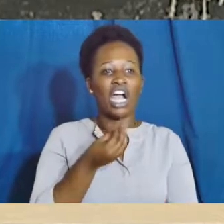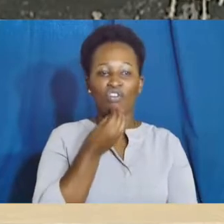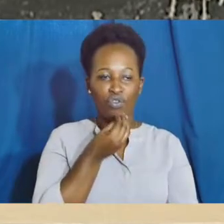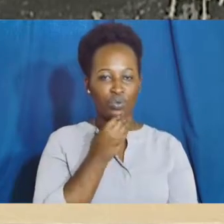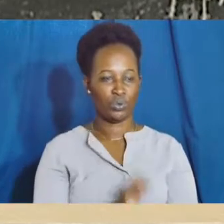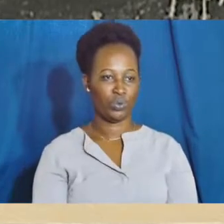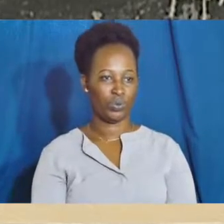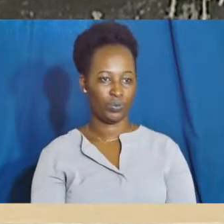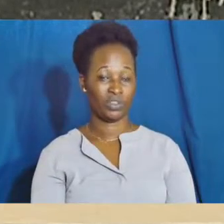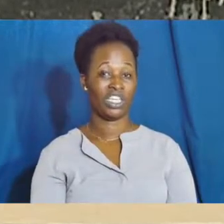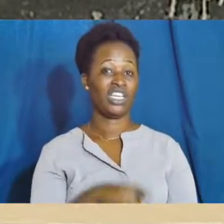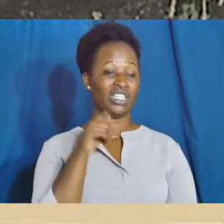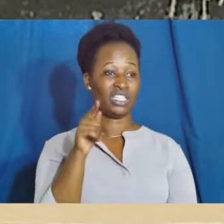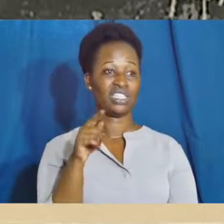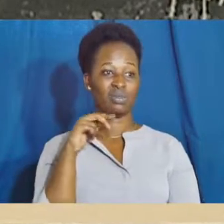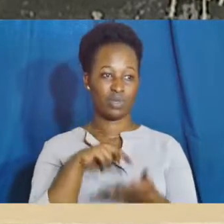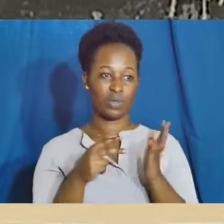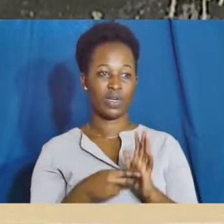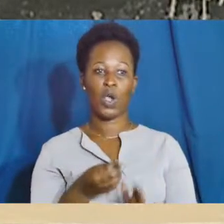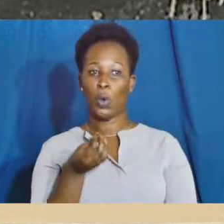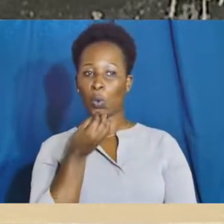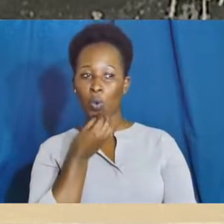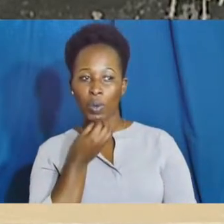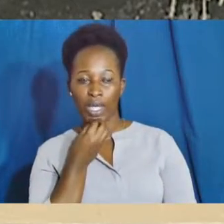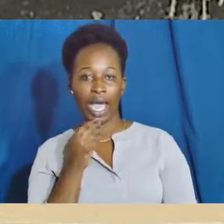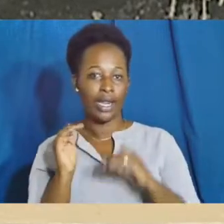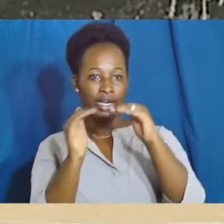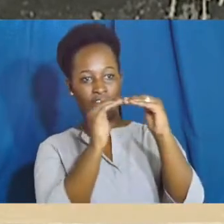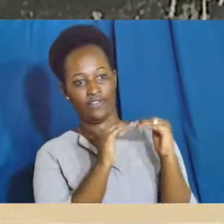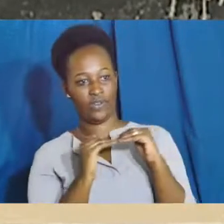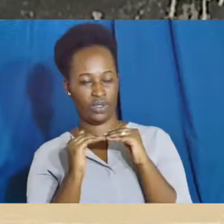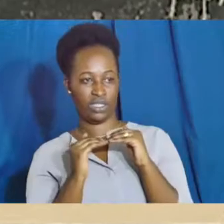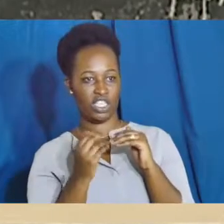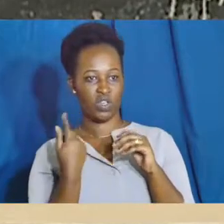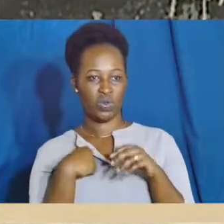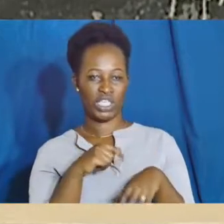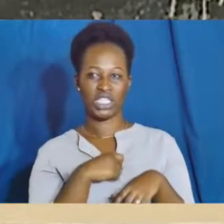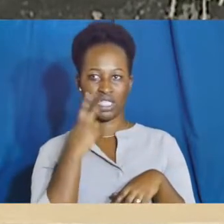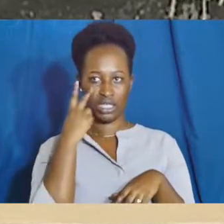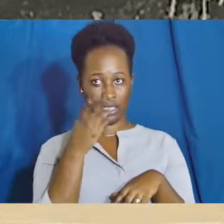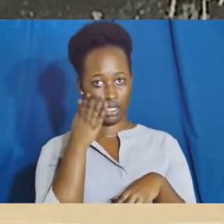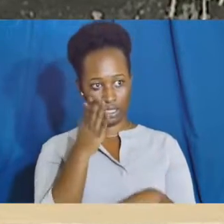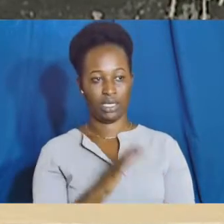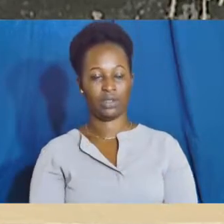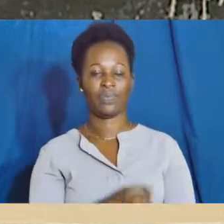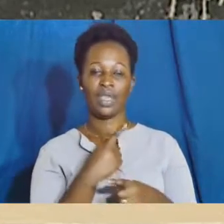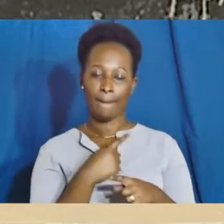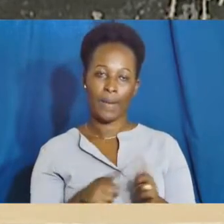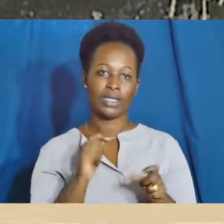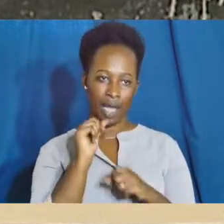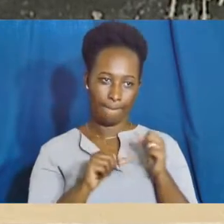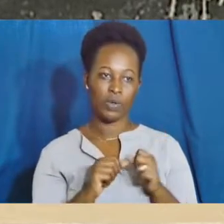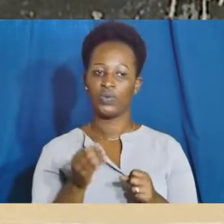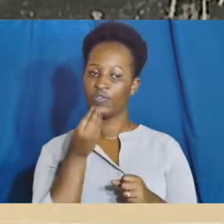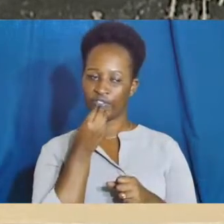about feedings. This one means feeding levels. We are going to see it, but it is